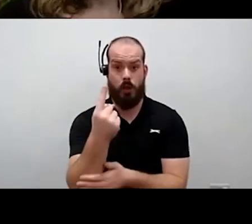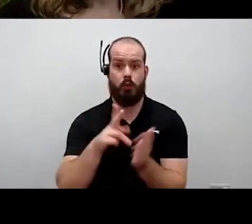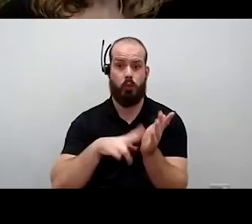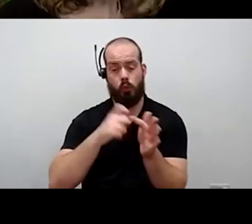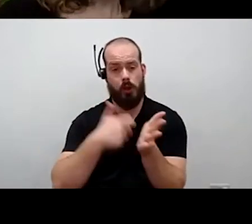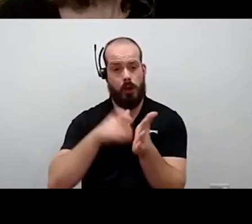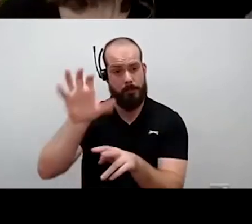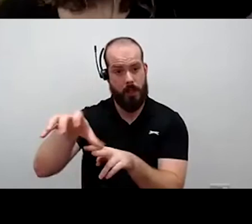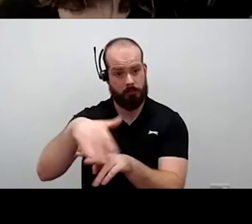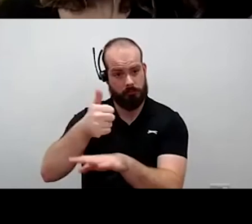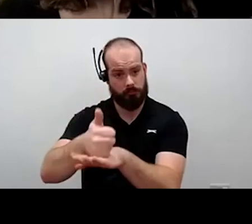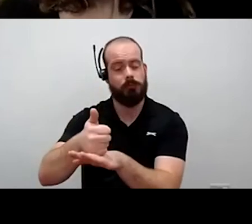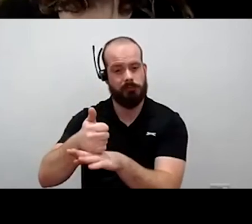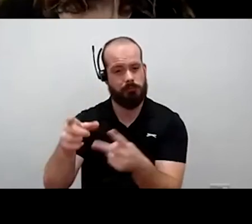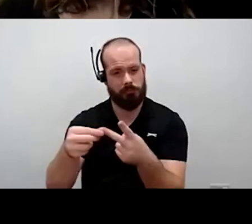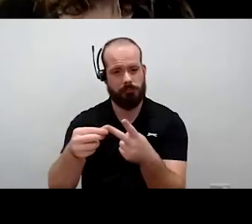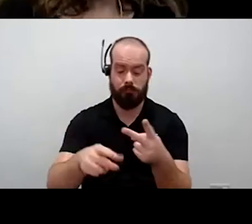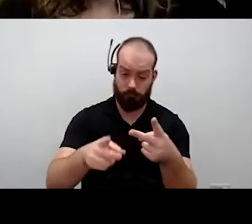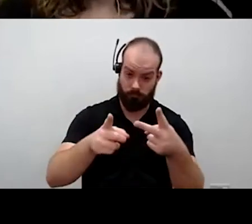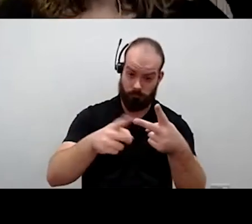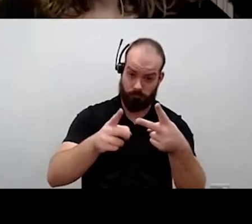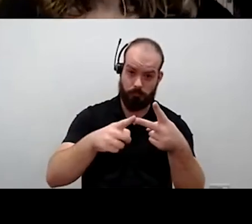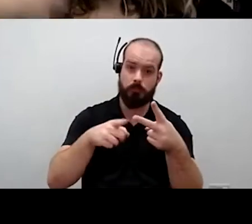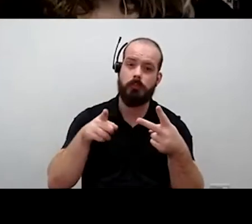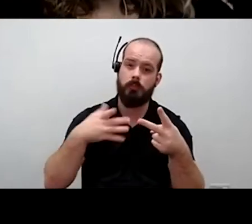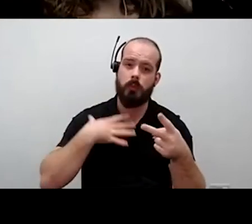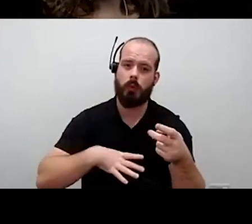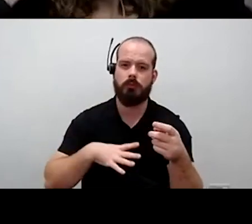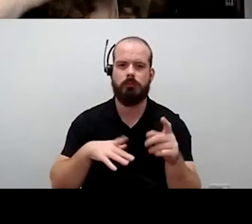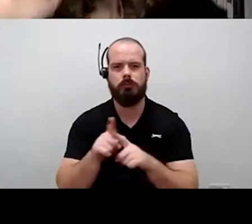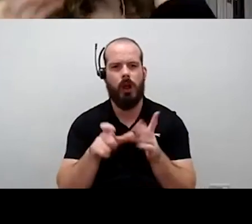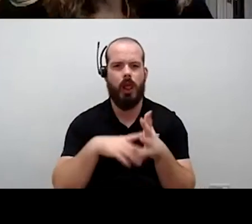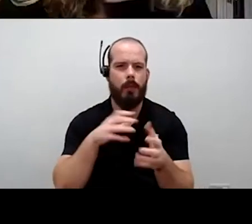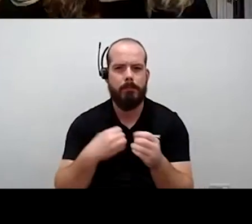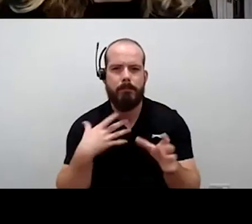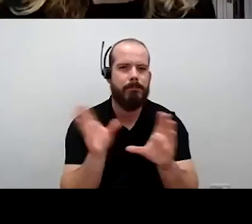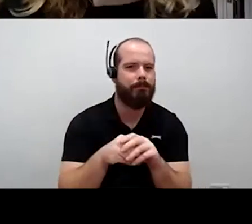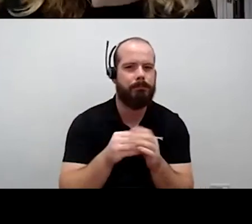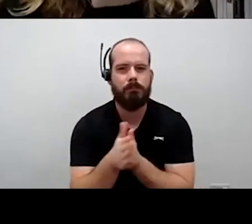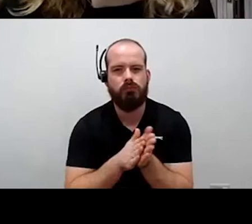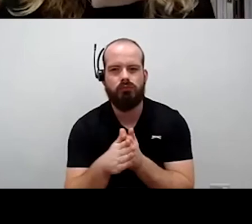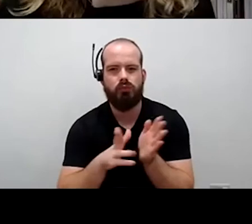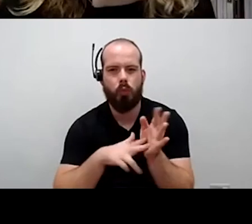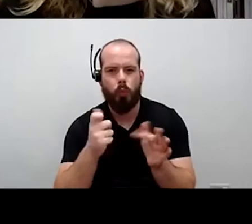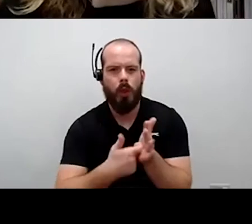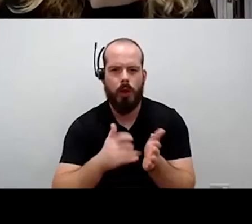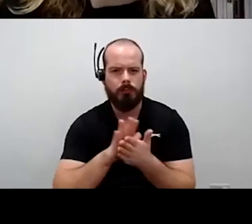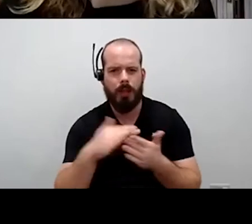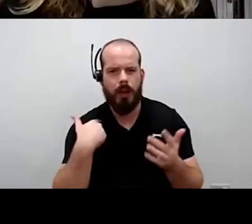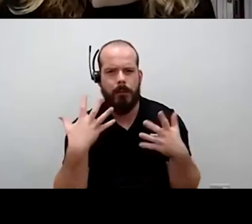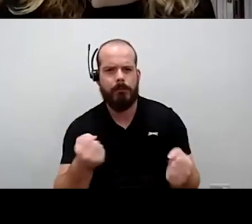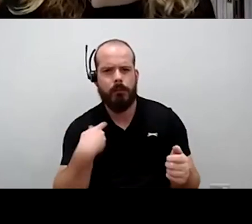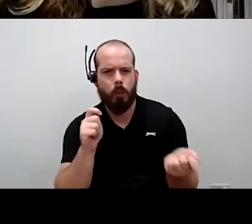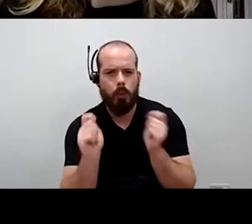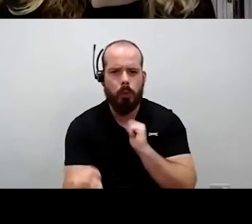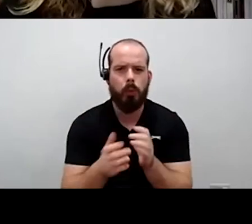those countries, I think they want to be part of the club, right? It's modern, it's cool, it shows that you're capable of running a